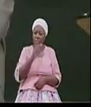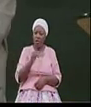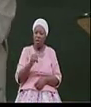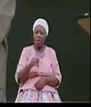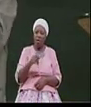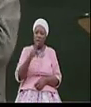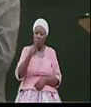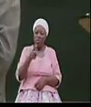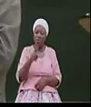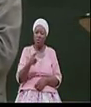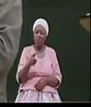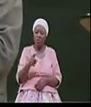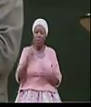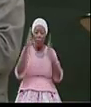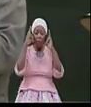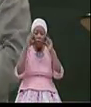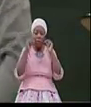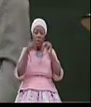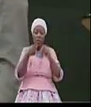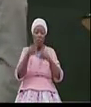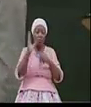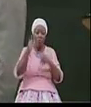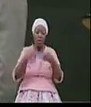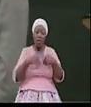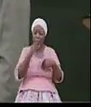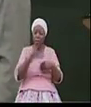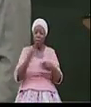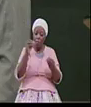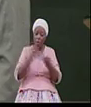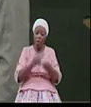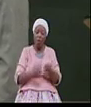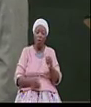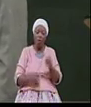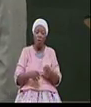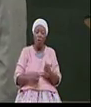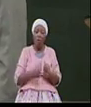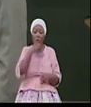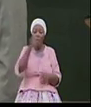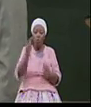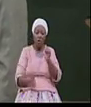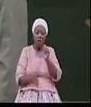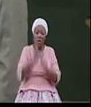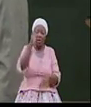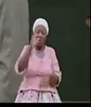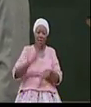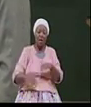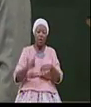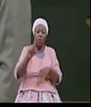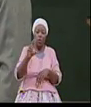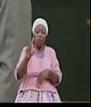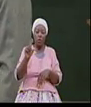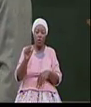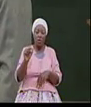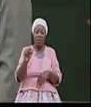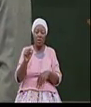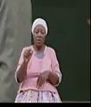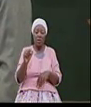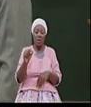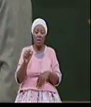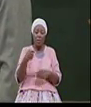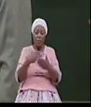than 120 before dying. Were it not for the anger at